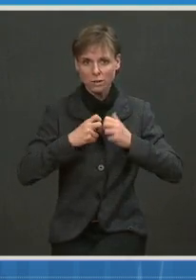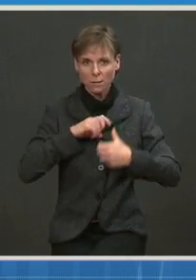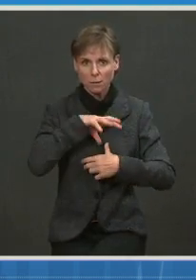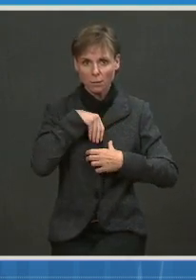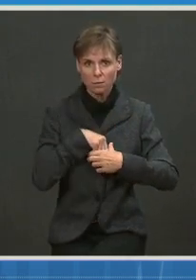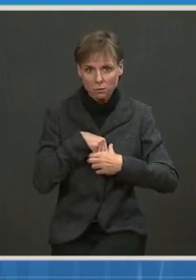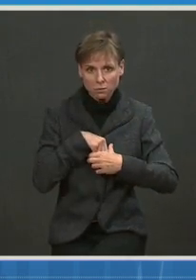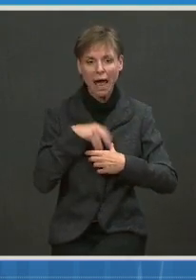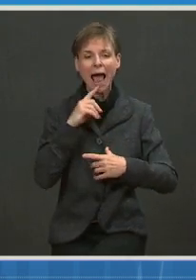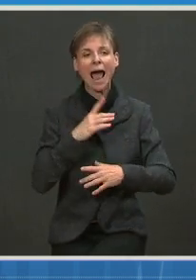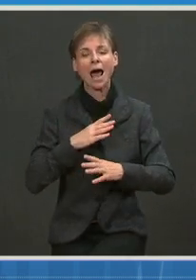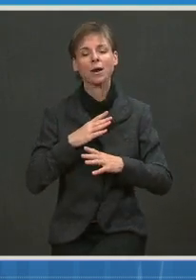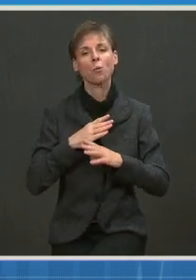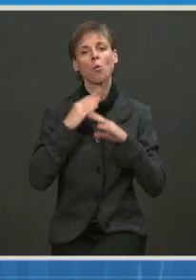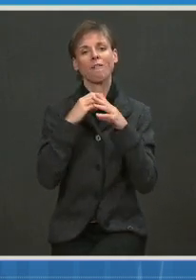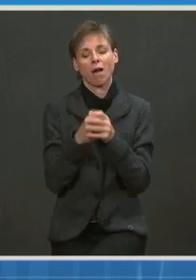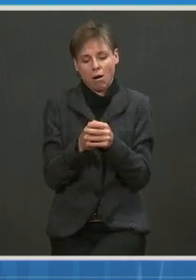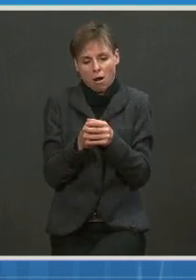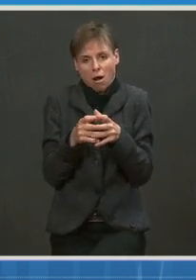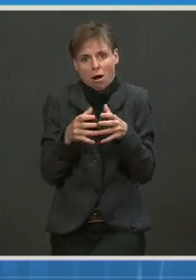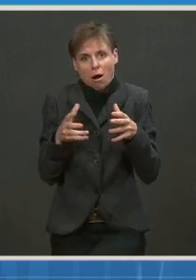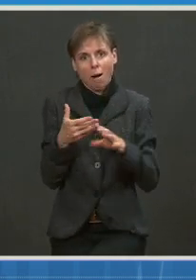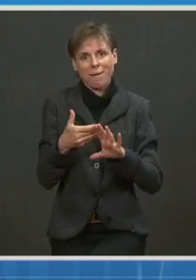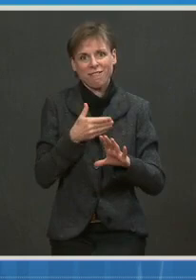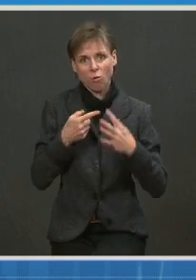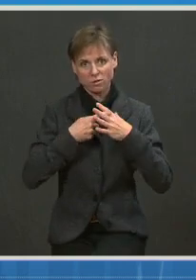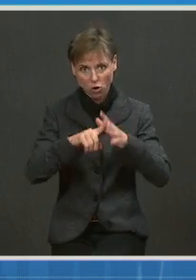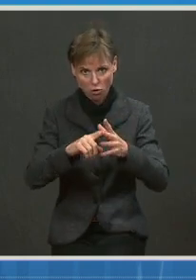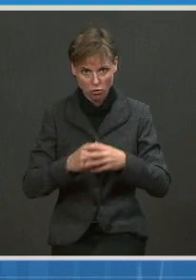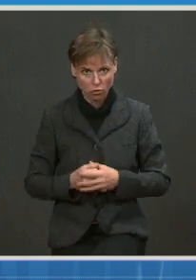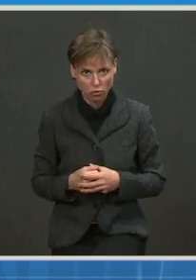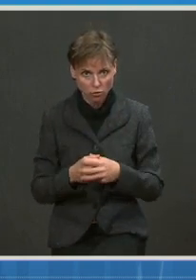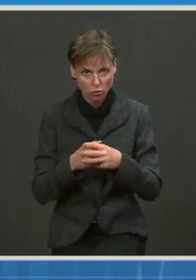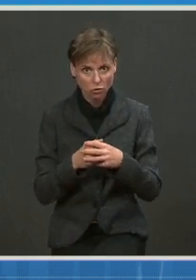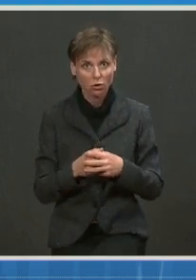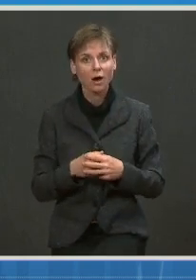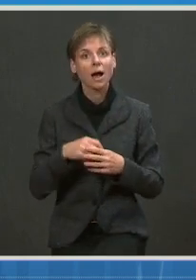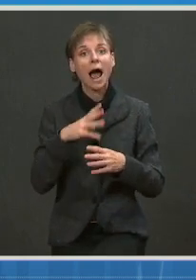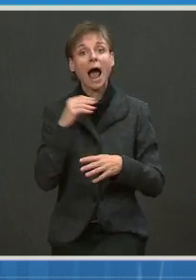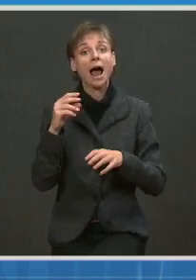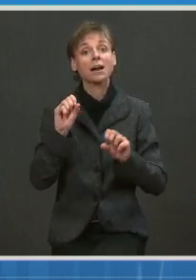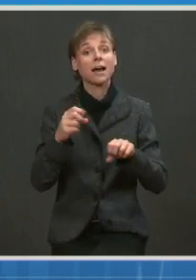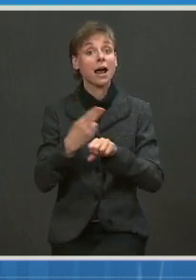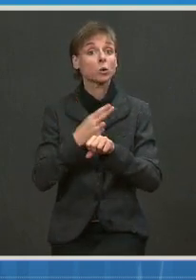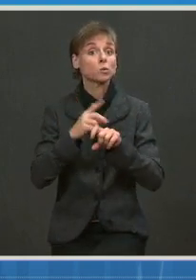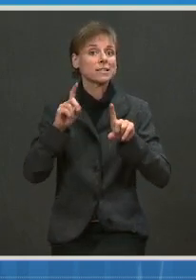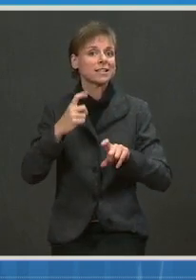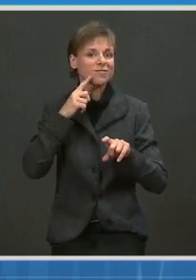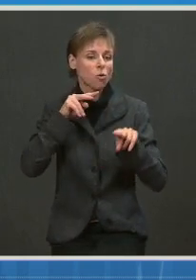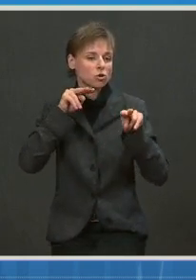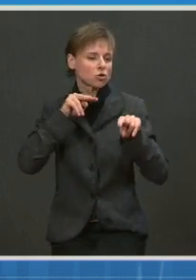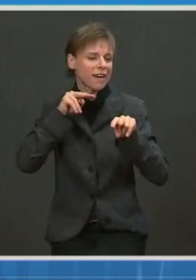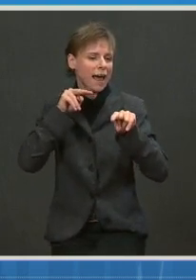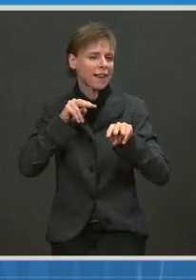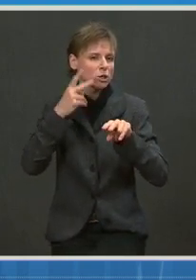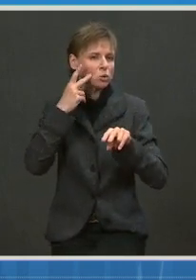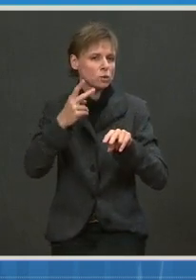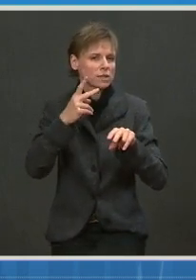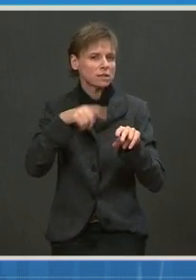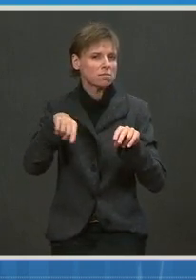clusters before they start. Testing can also be used as a surveillance tool to monitor the burden of disease in